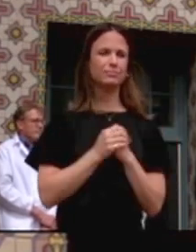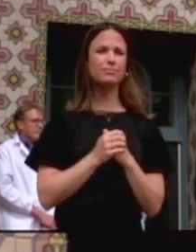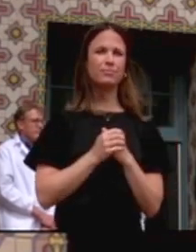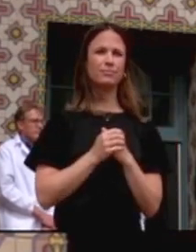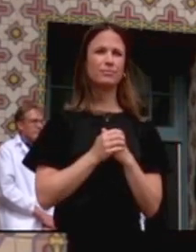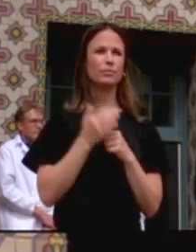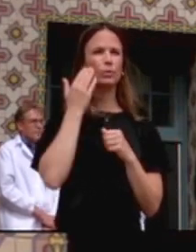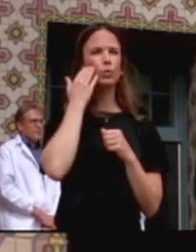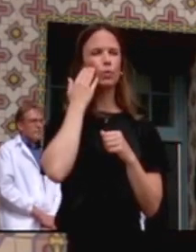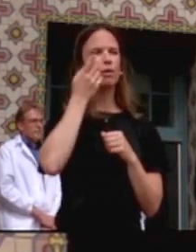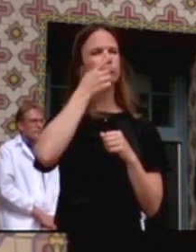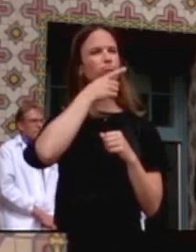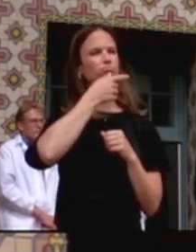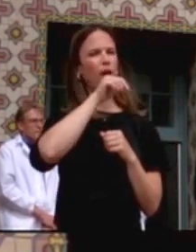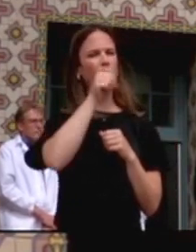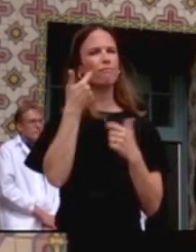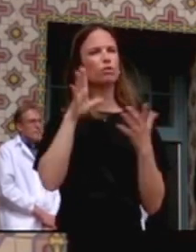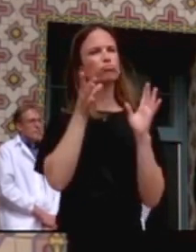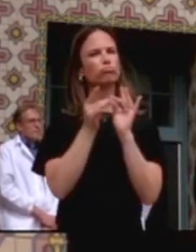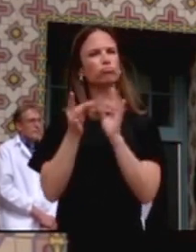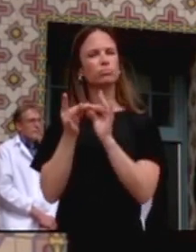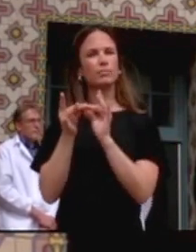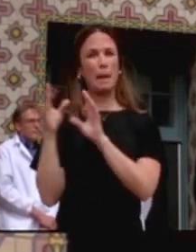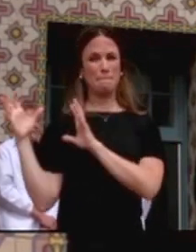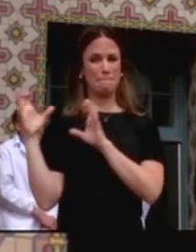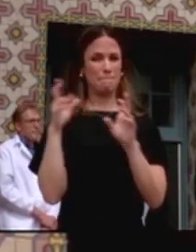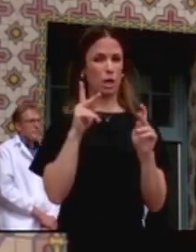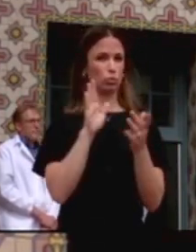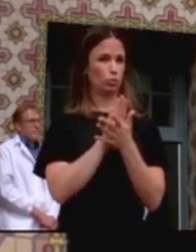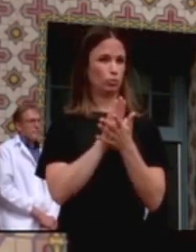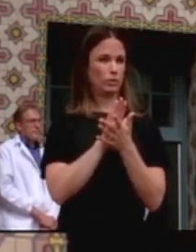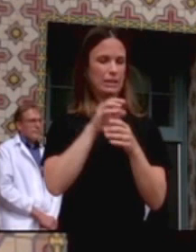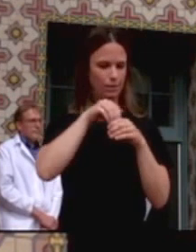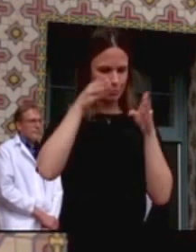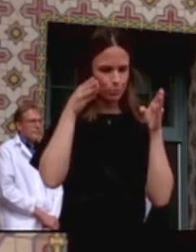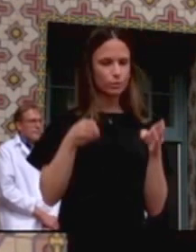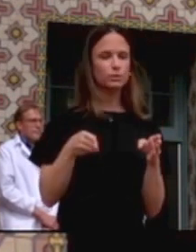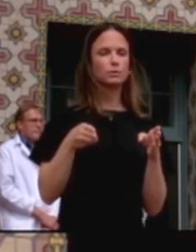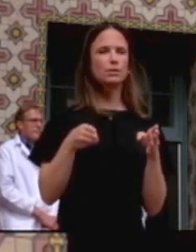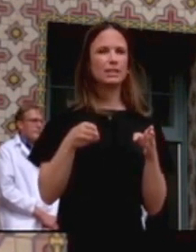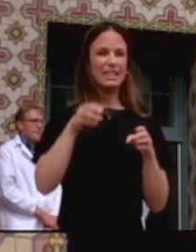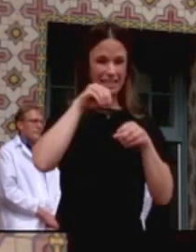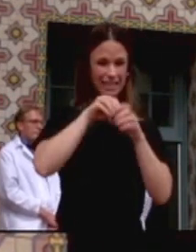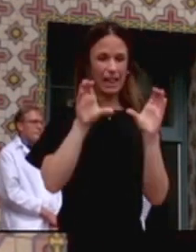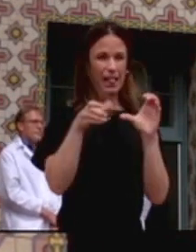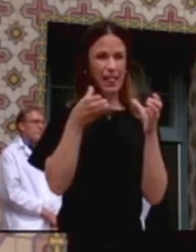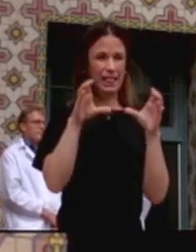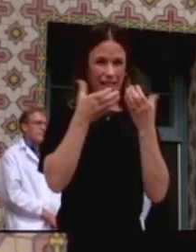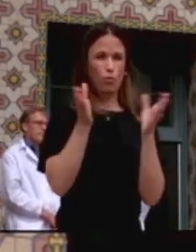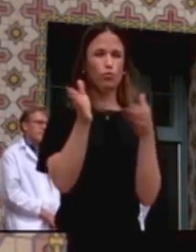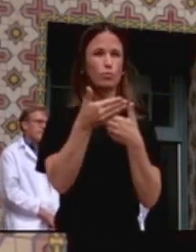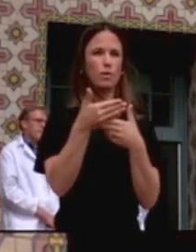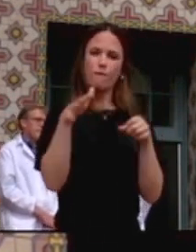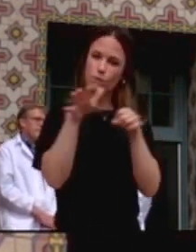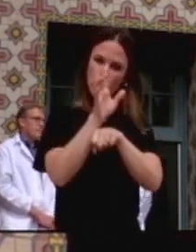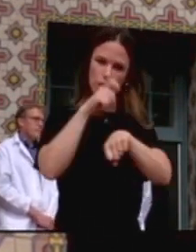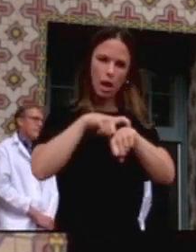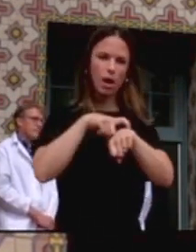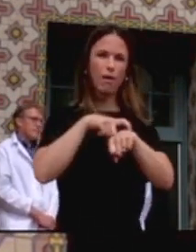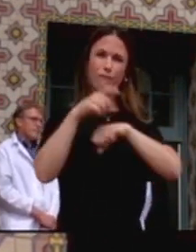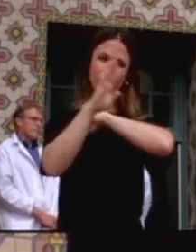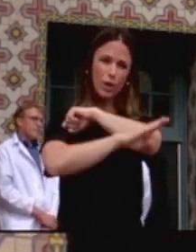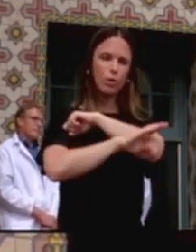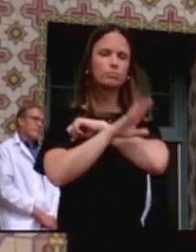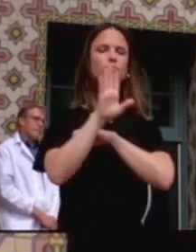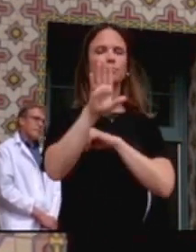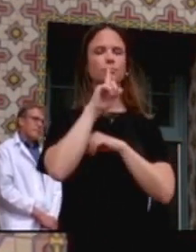As the others have noted, returning to school in person, in the classroom, full-time in the fall